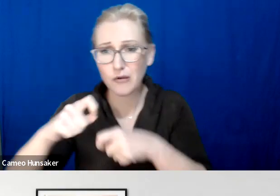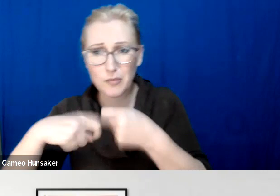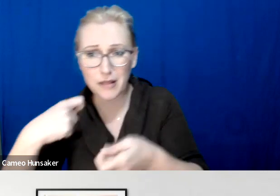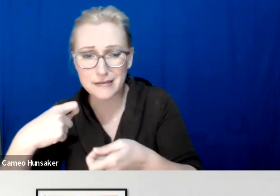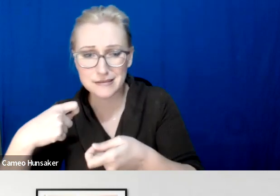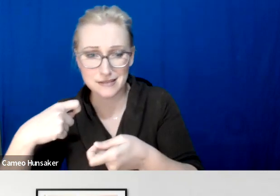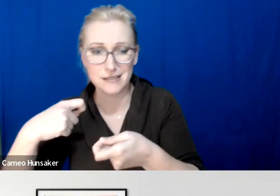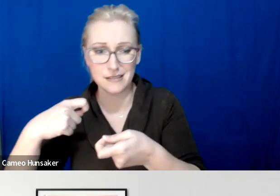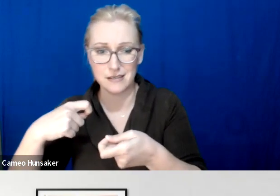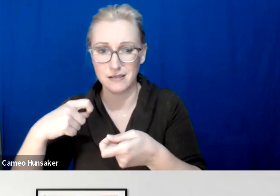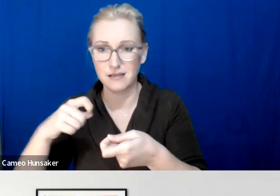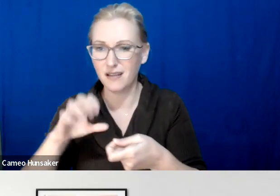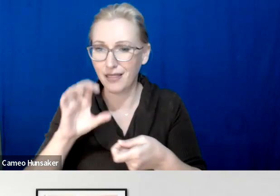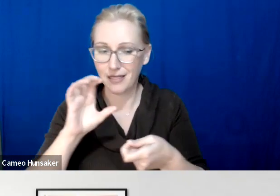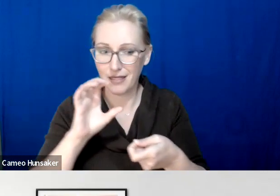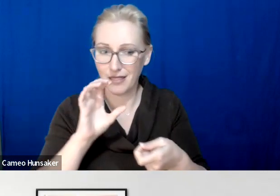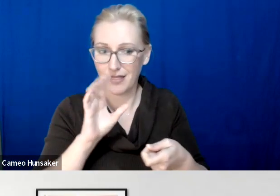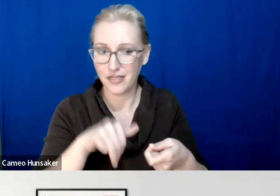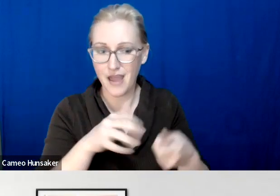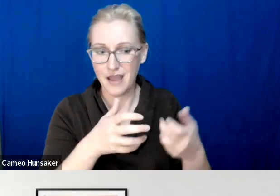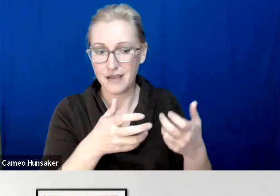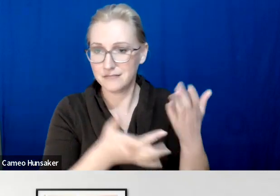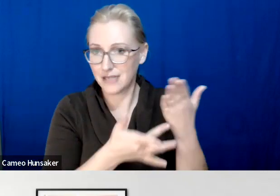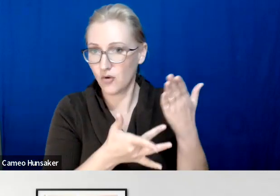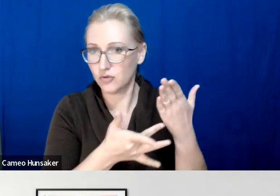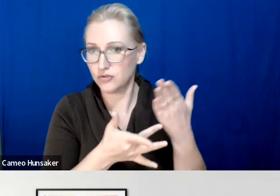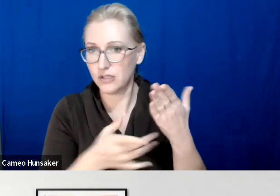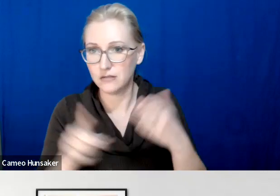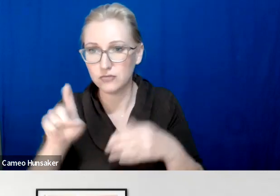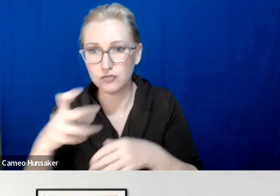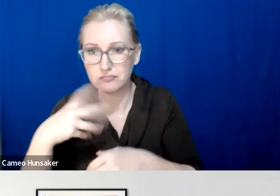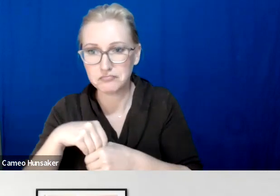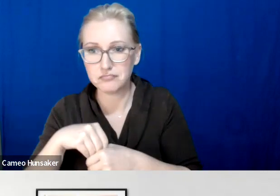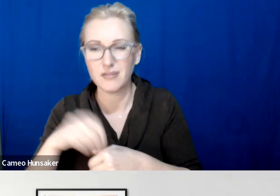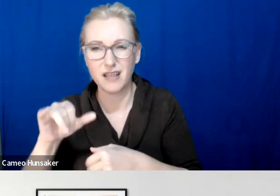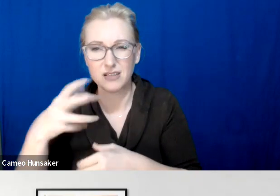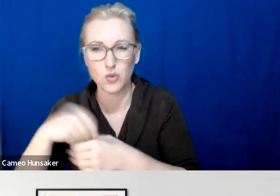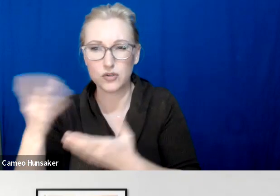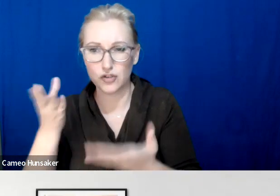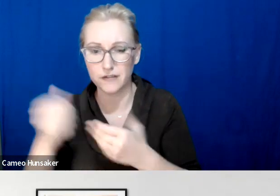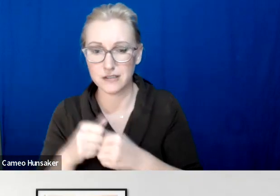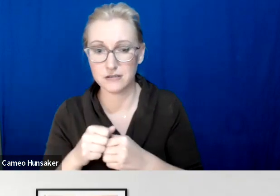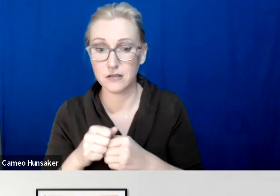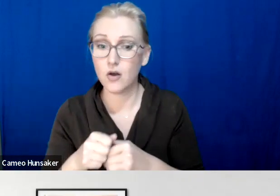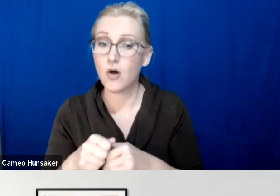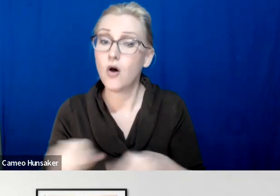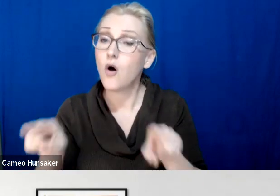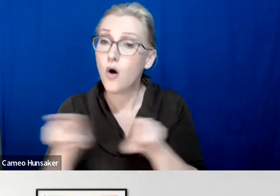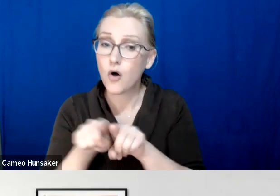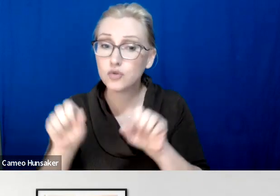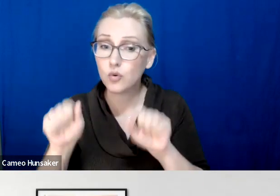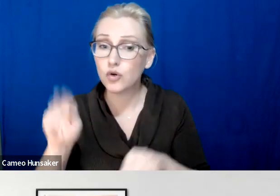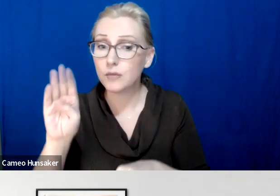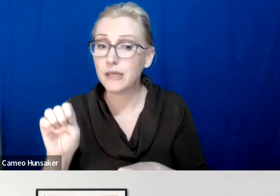that specific piece of technology. It could also be coordinating and using